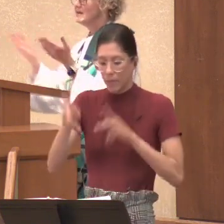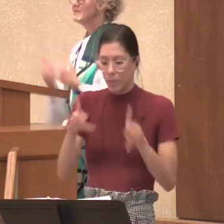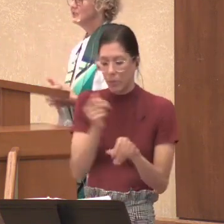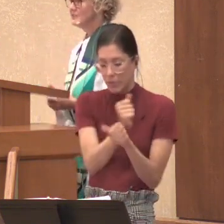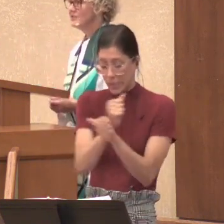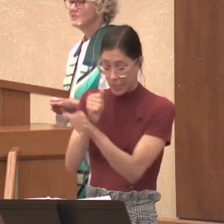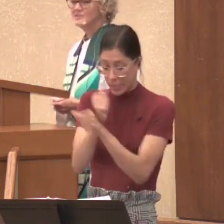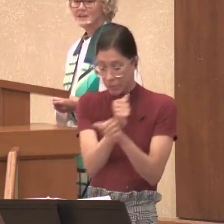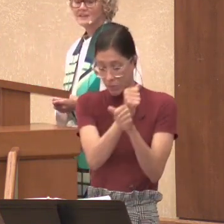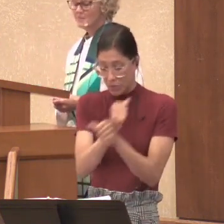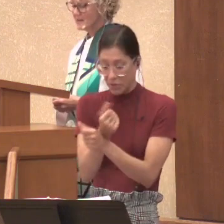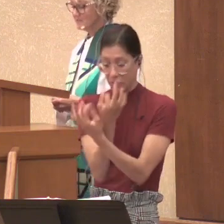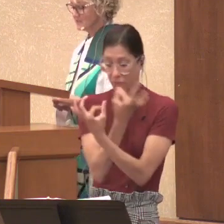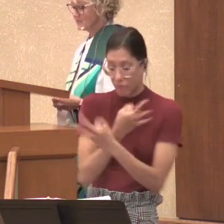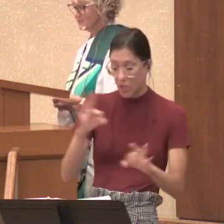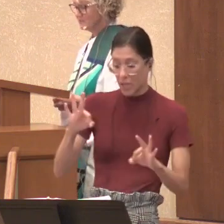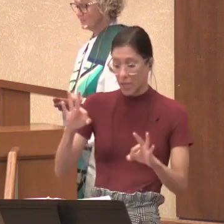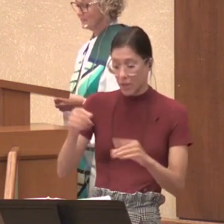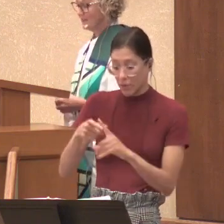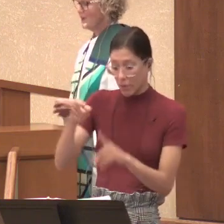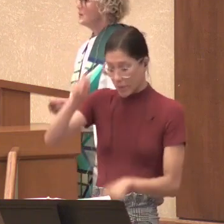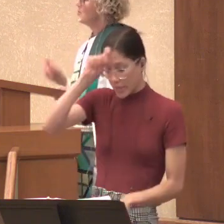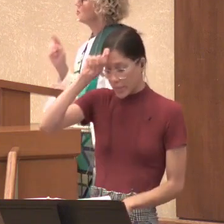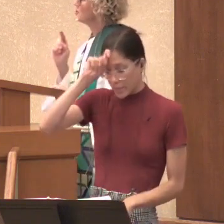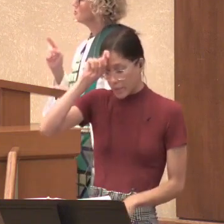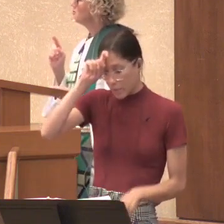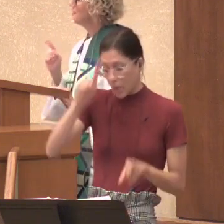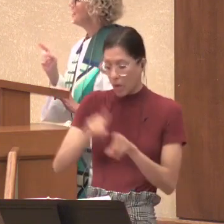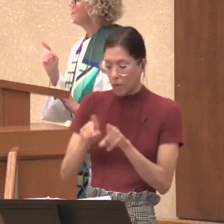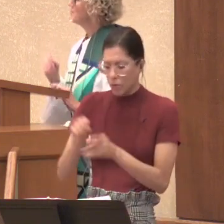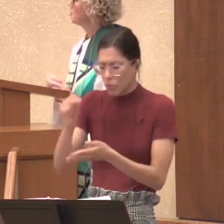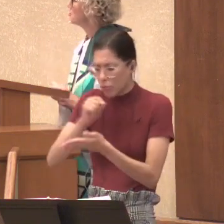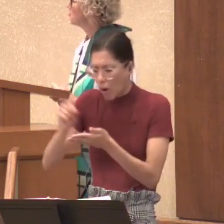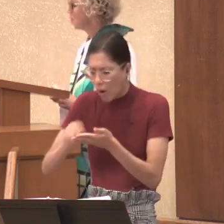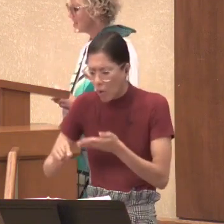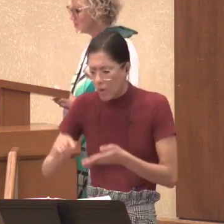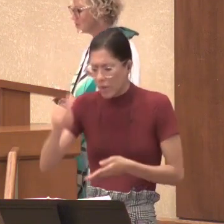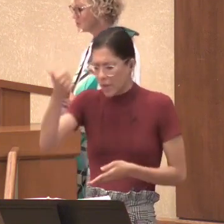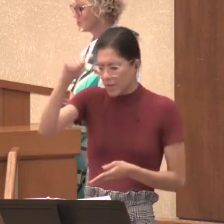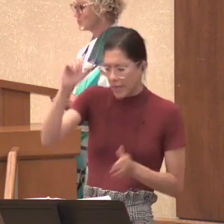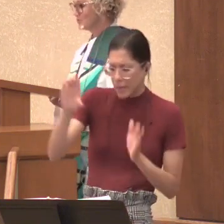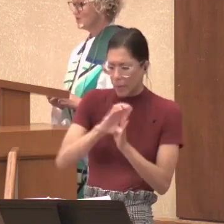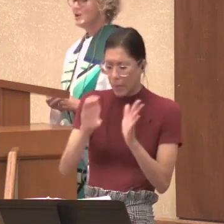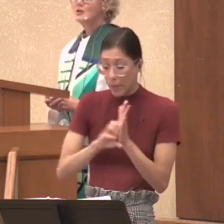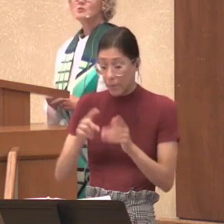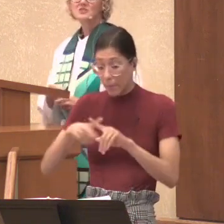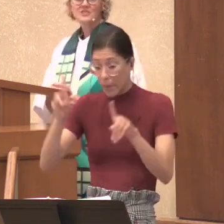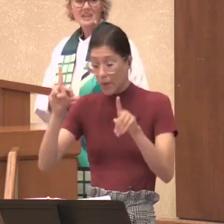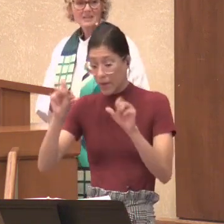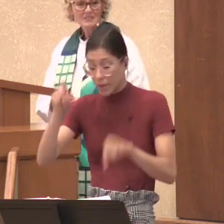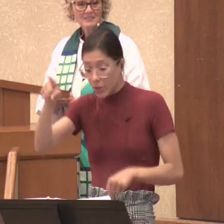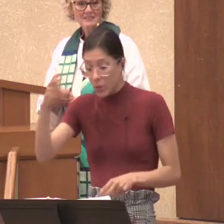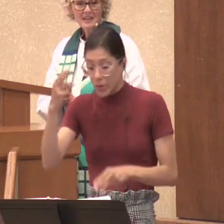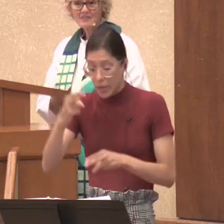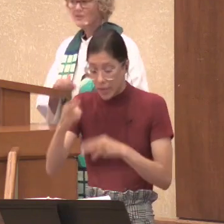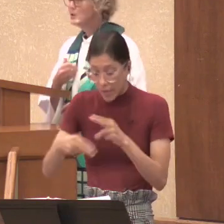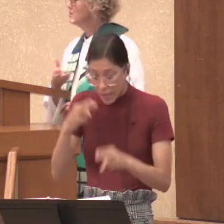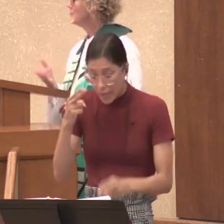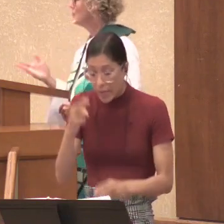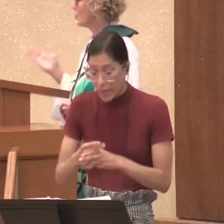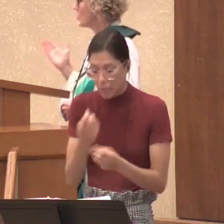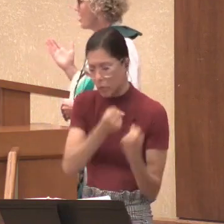he delivered the Ten Commandments. But could you name the courageous crew who saved his